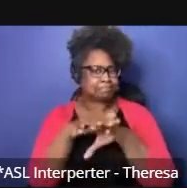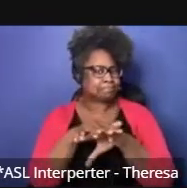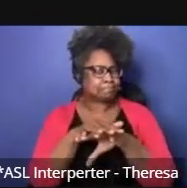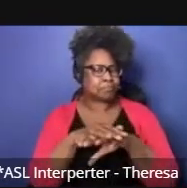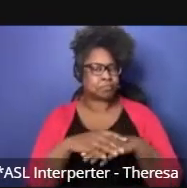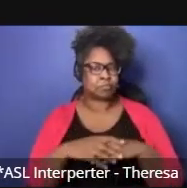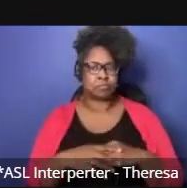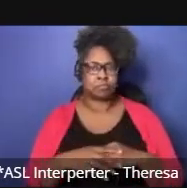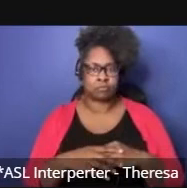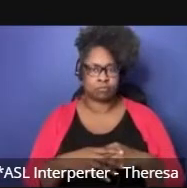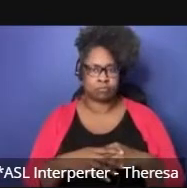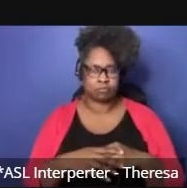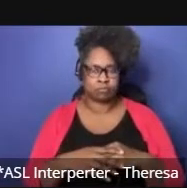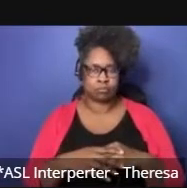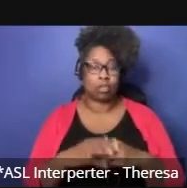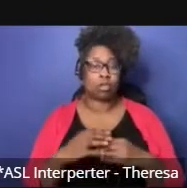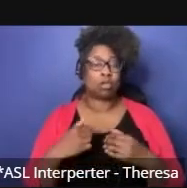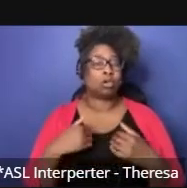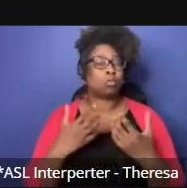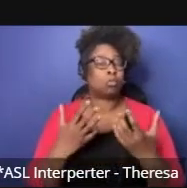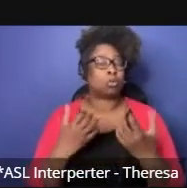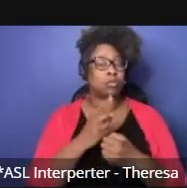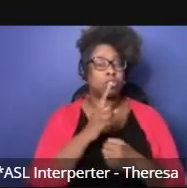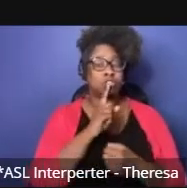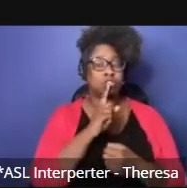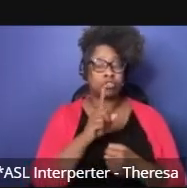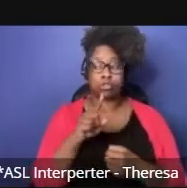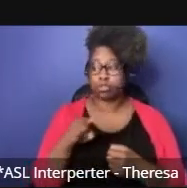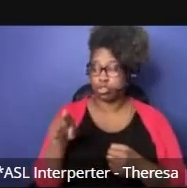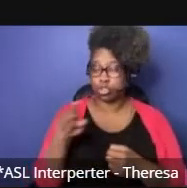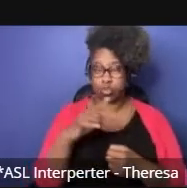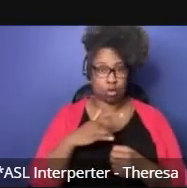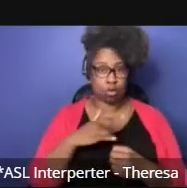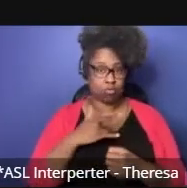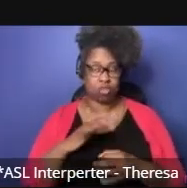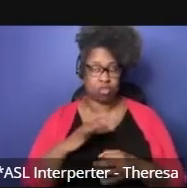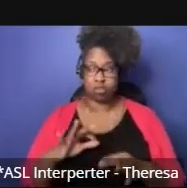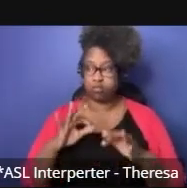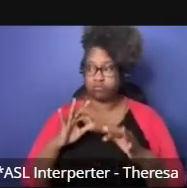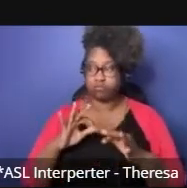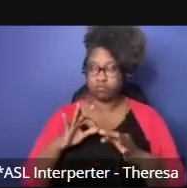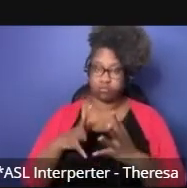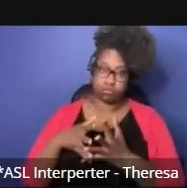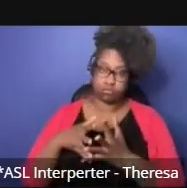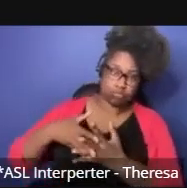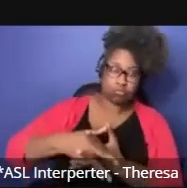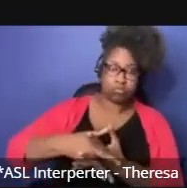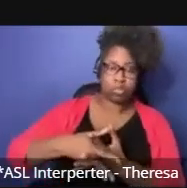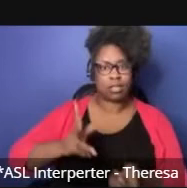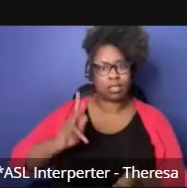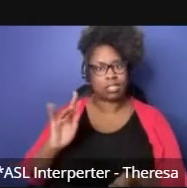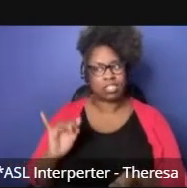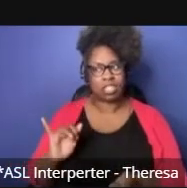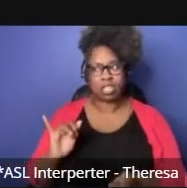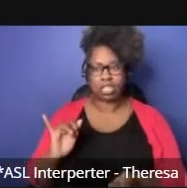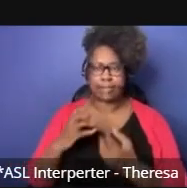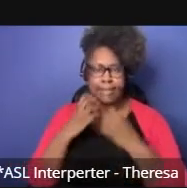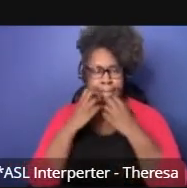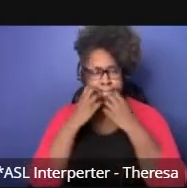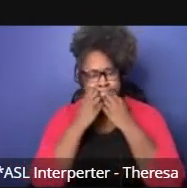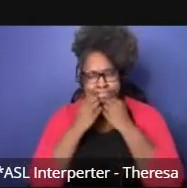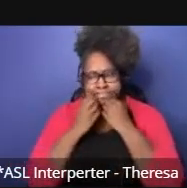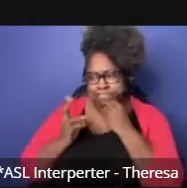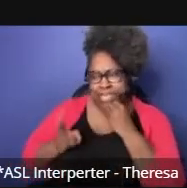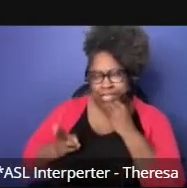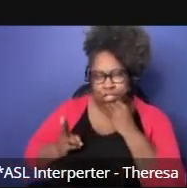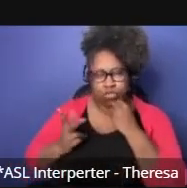was feeling really grounded in Kentucky's rich history of improvement, the competency-based education